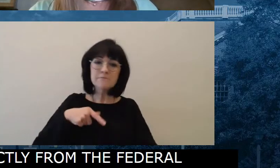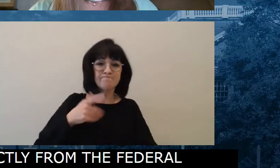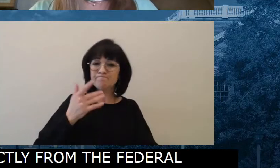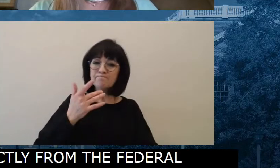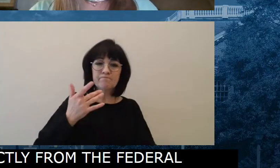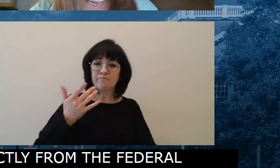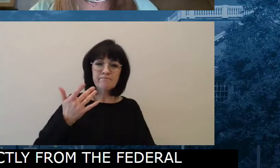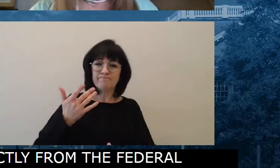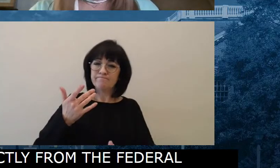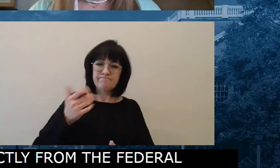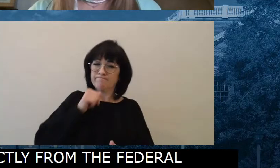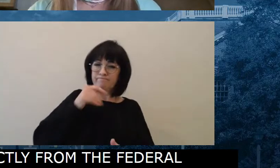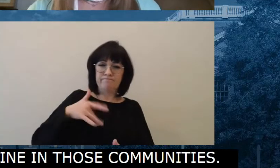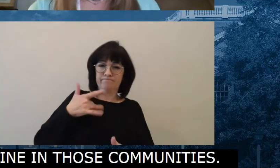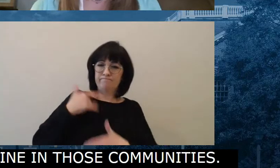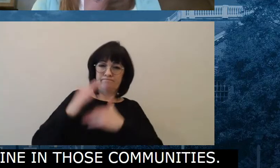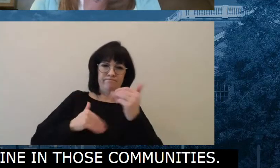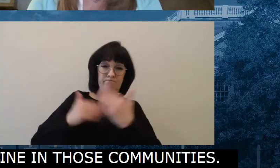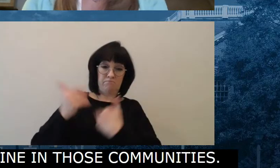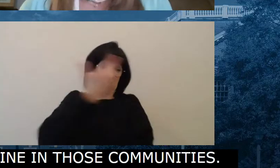their employees.